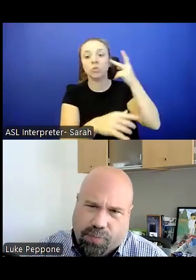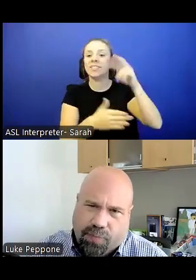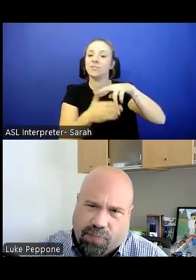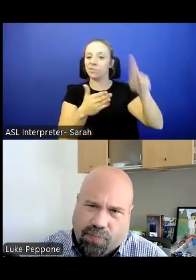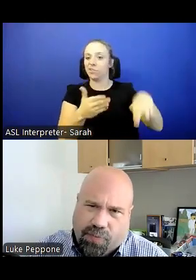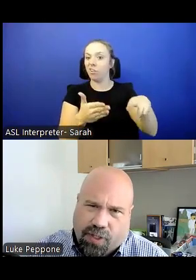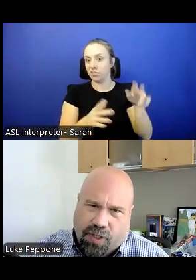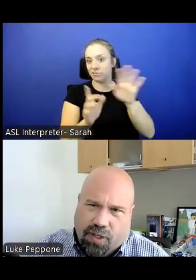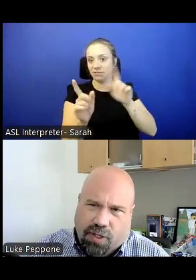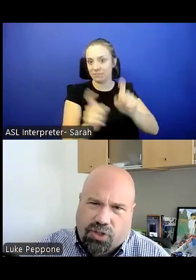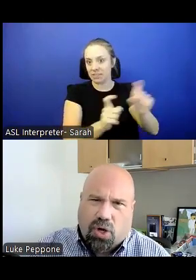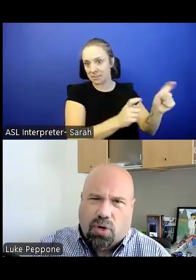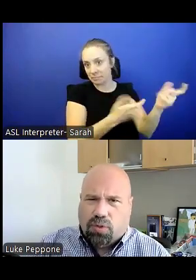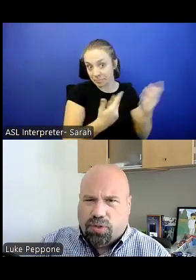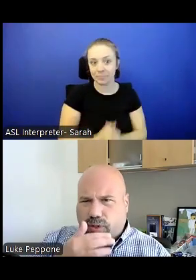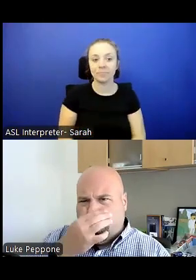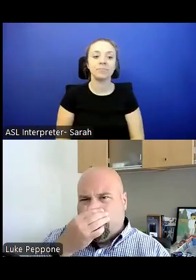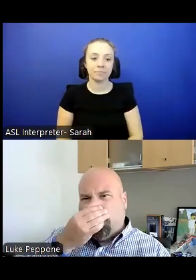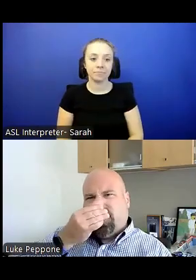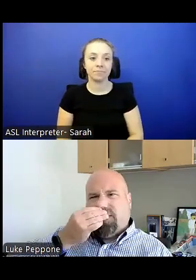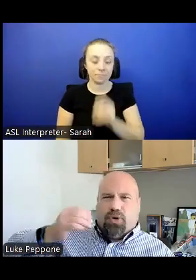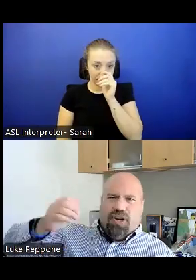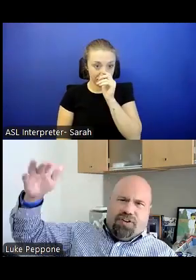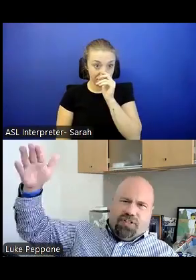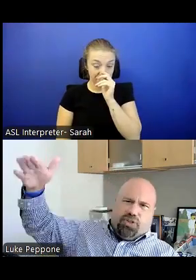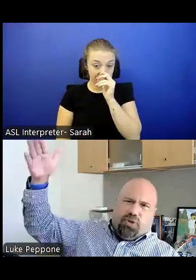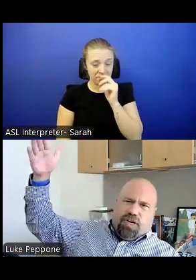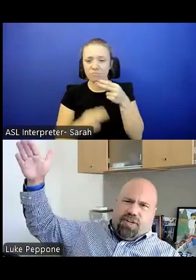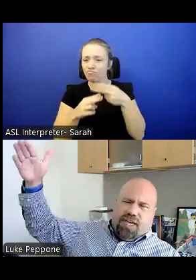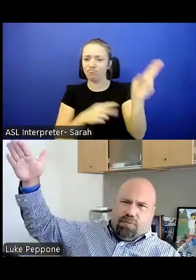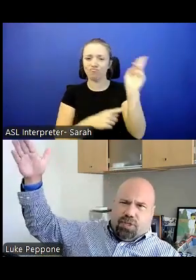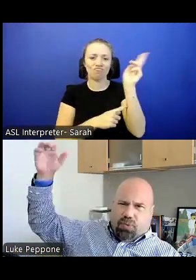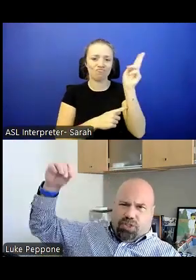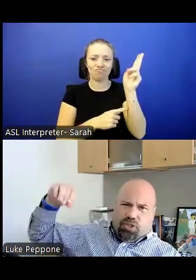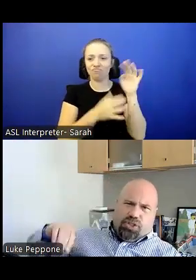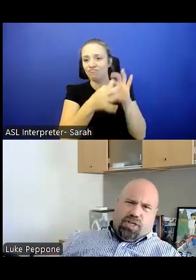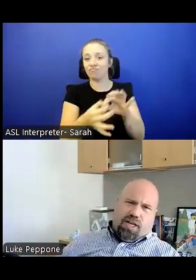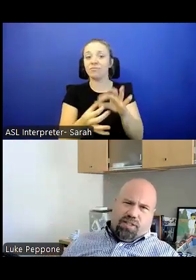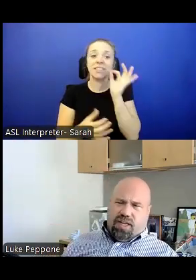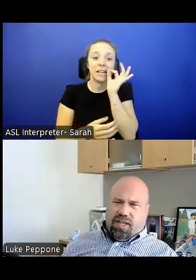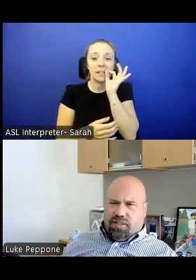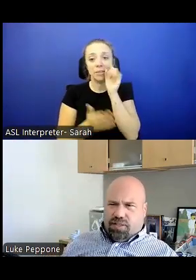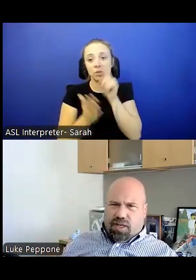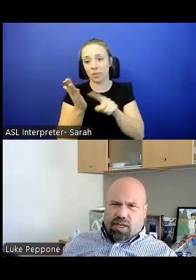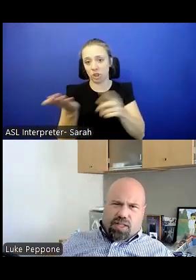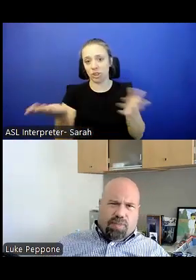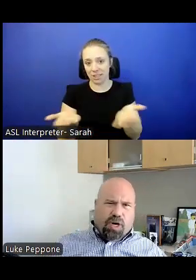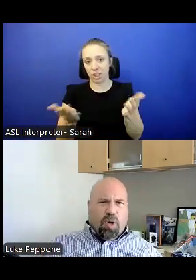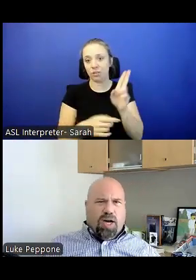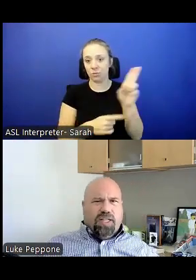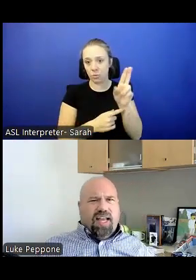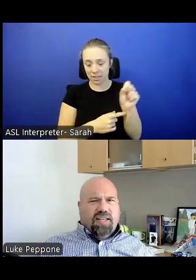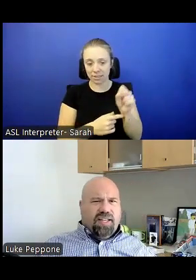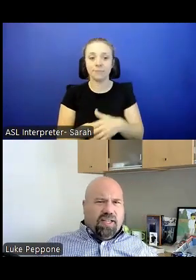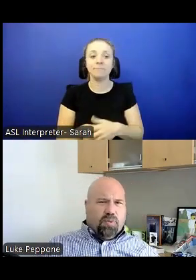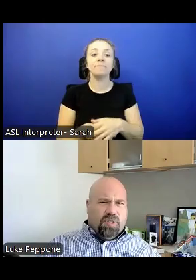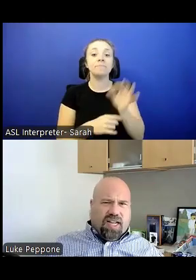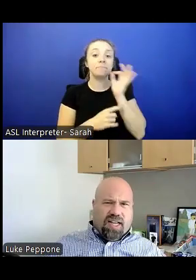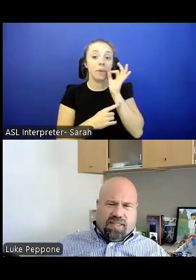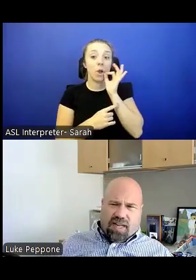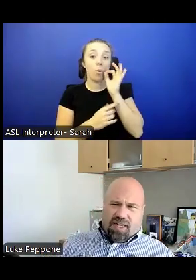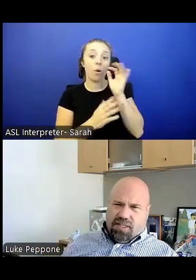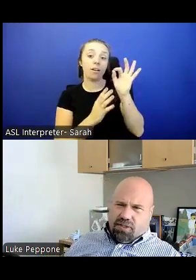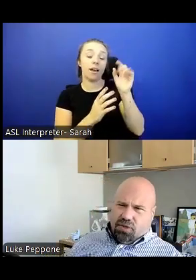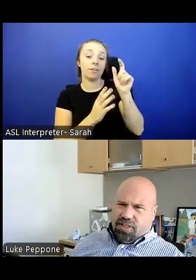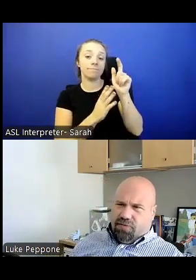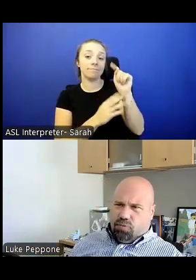results. So, just a brief history of cannabis research in the United States. The Marijuana Tax Act was